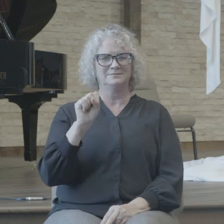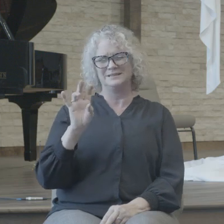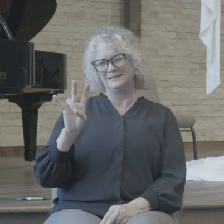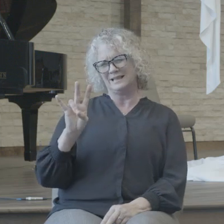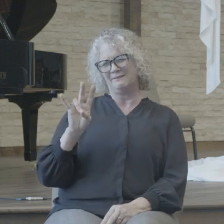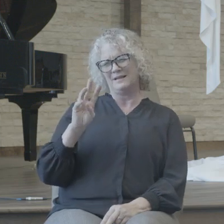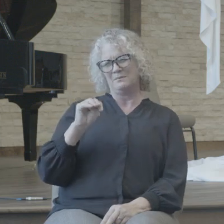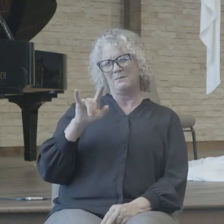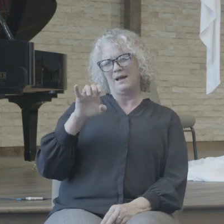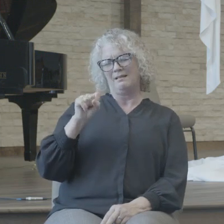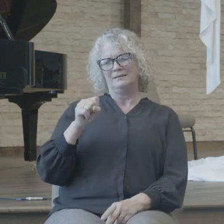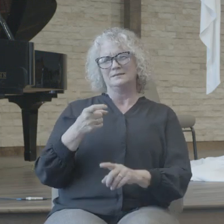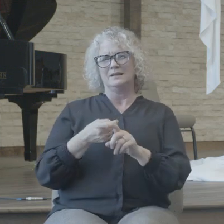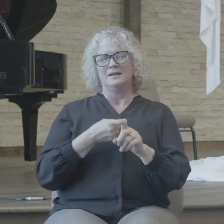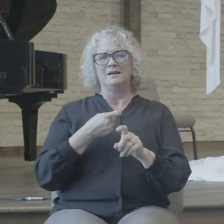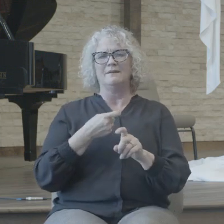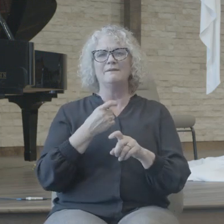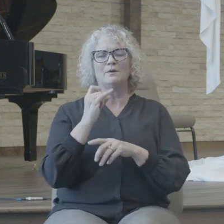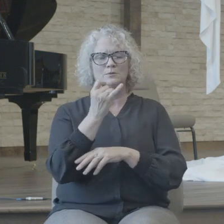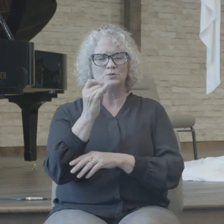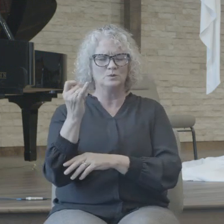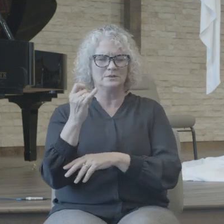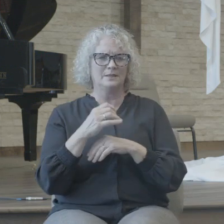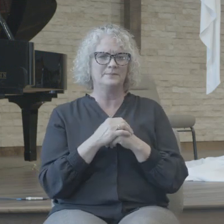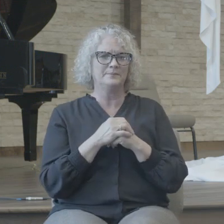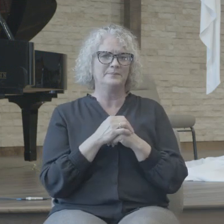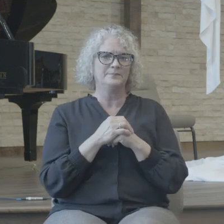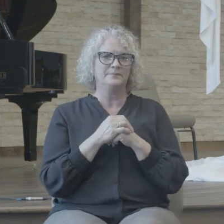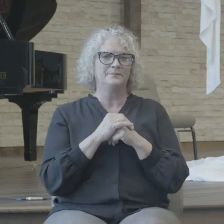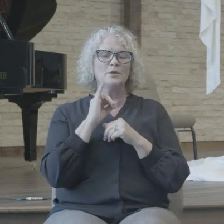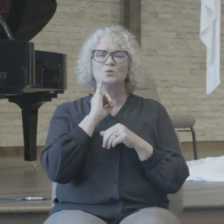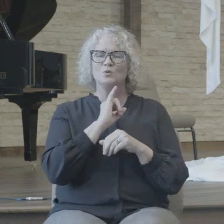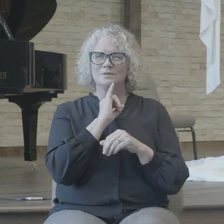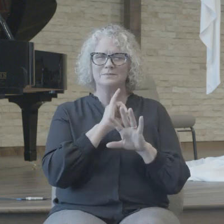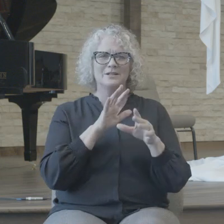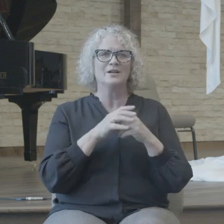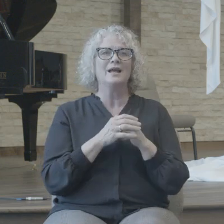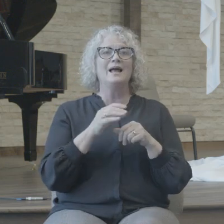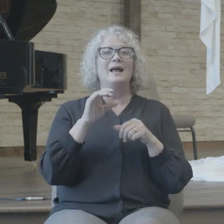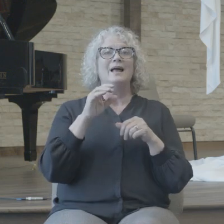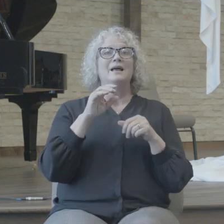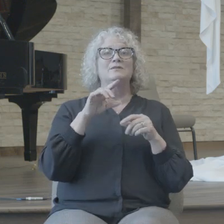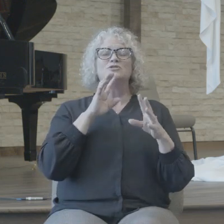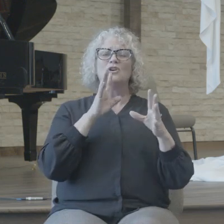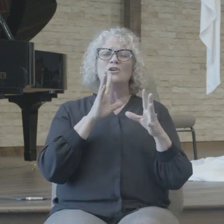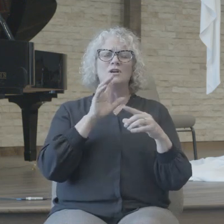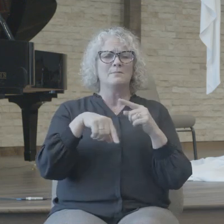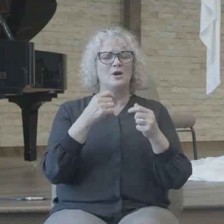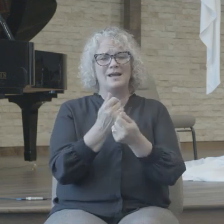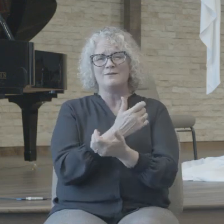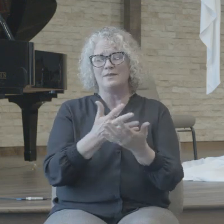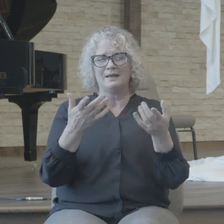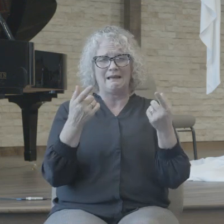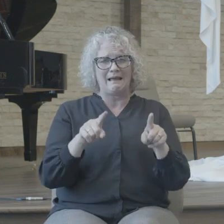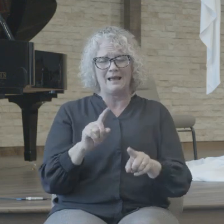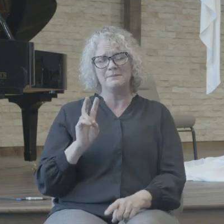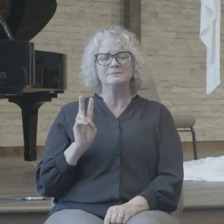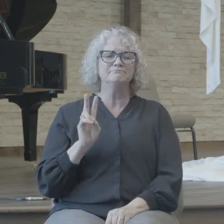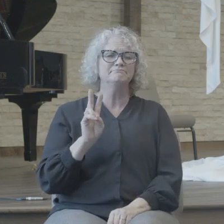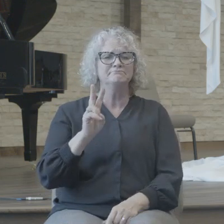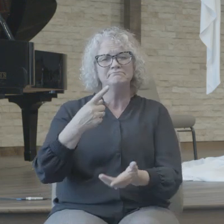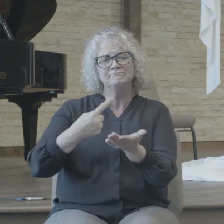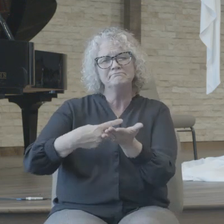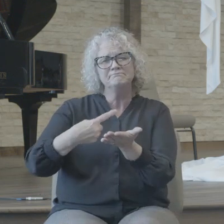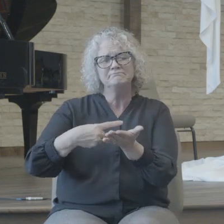Jerusalem. They were talking with each other about everything that had happened. As they talked and